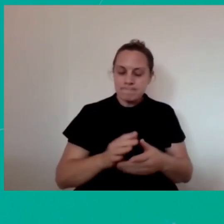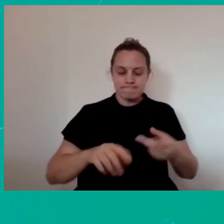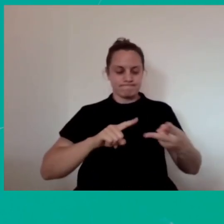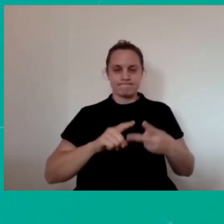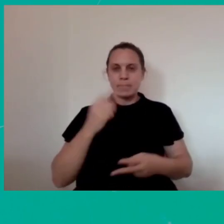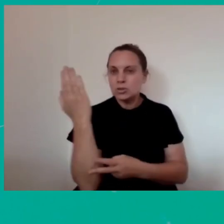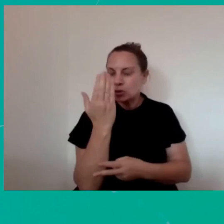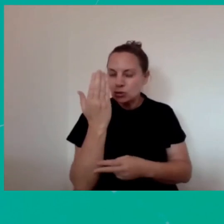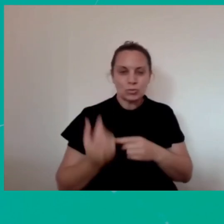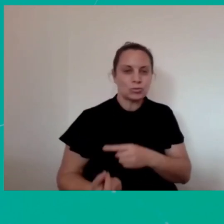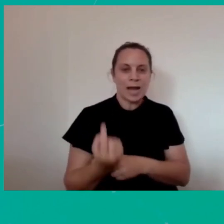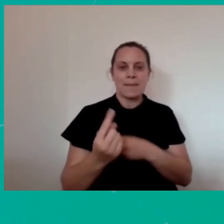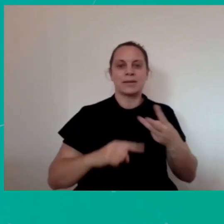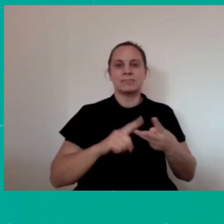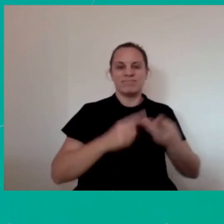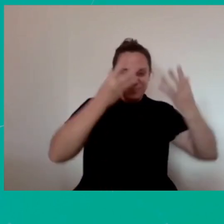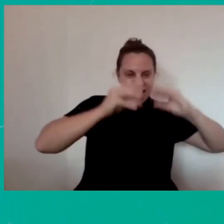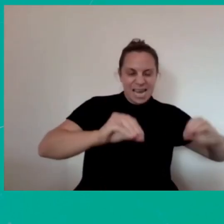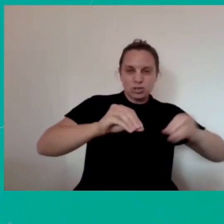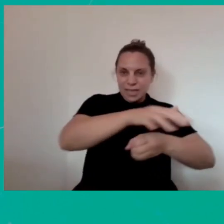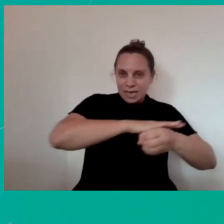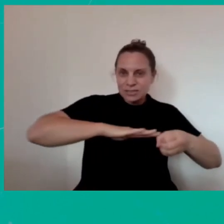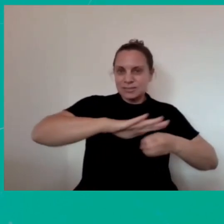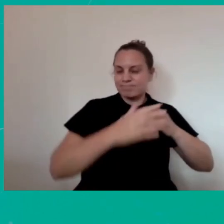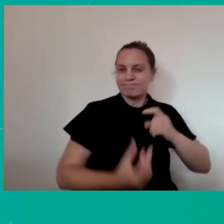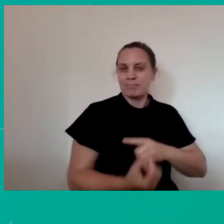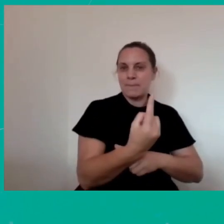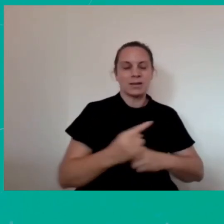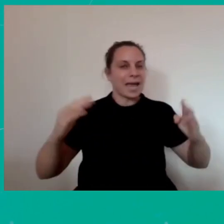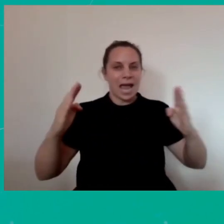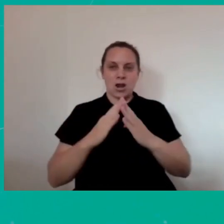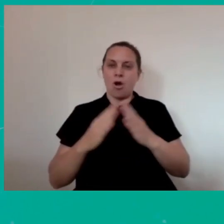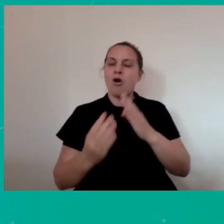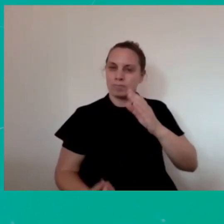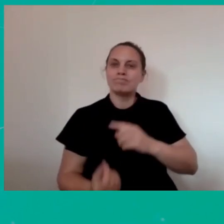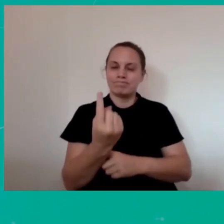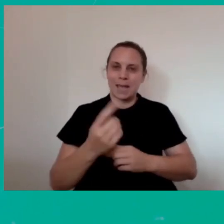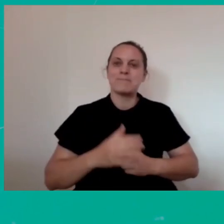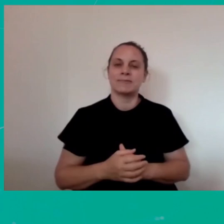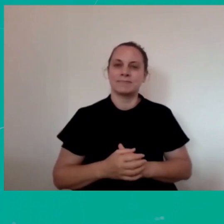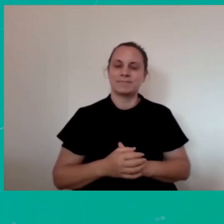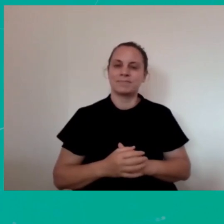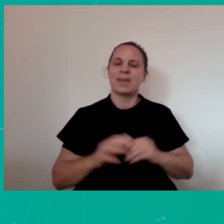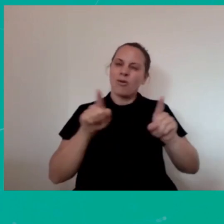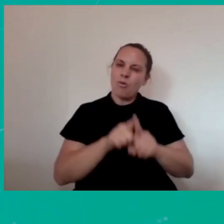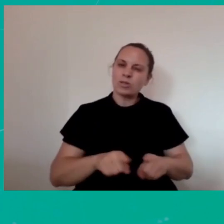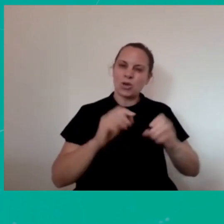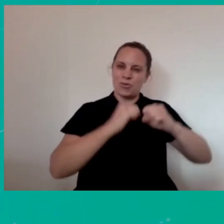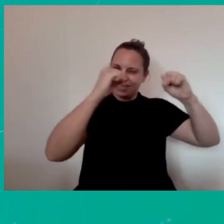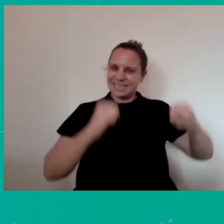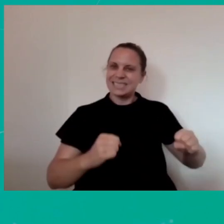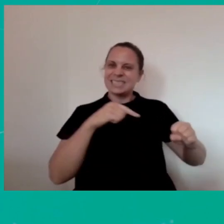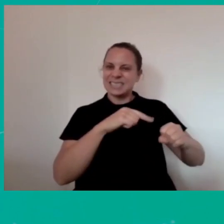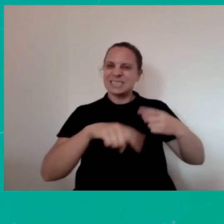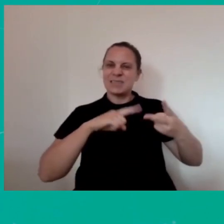other organizational settings, in people's homes. There is also systemic, institutional, and